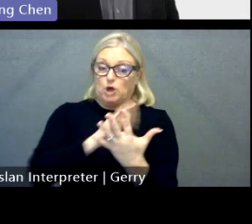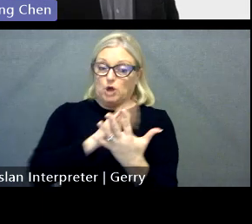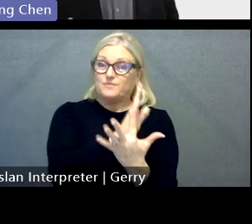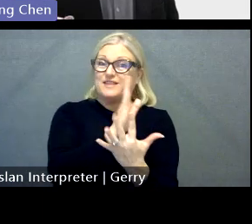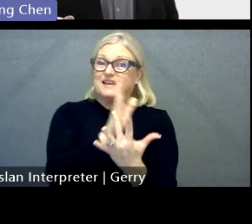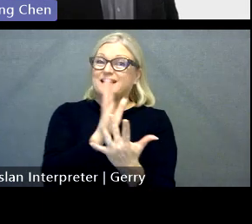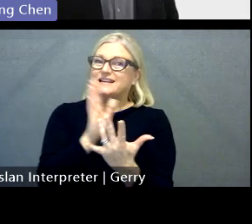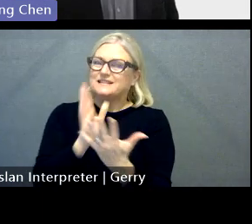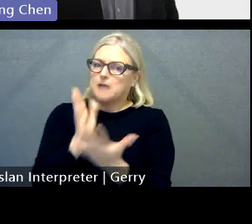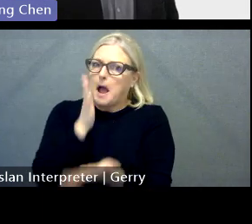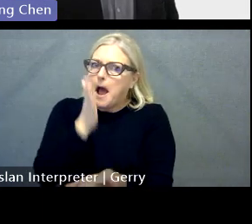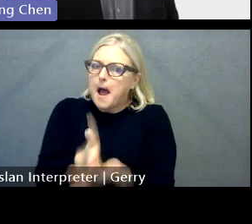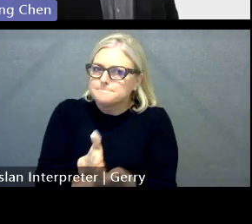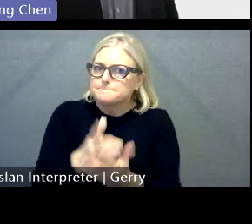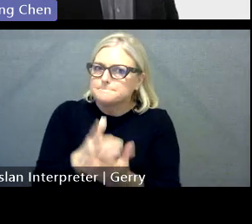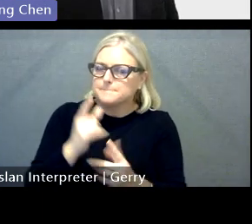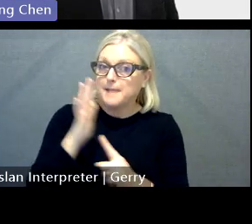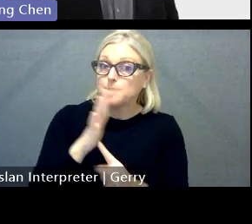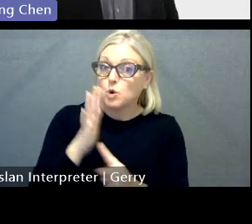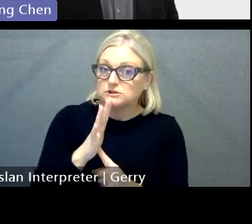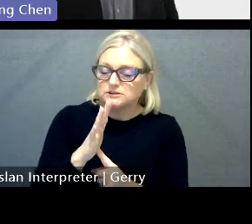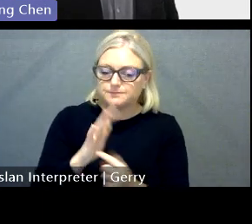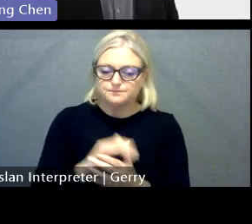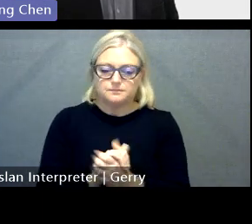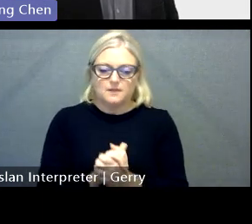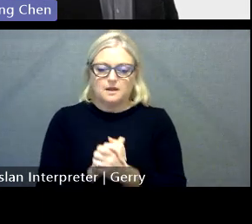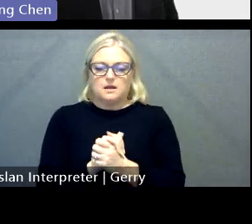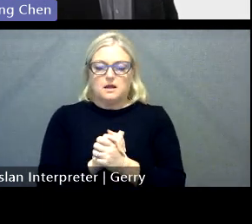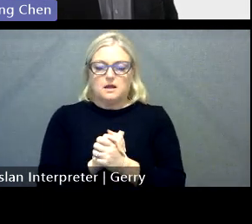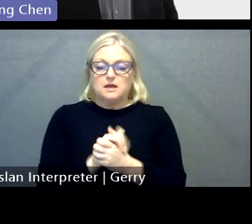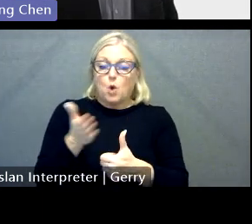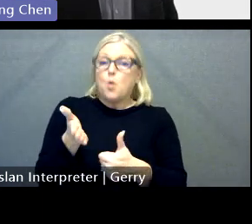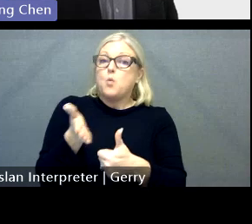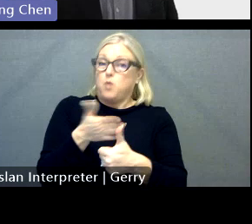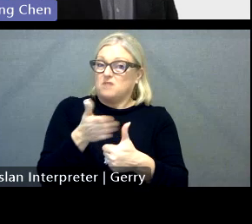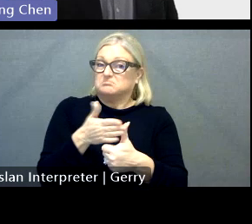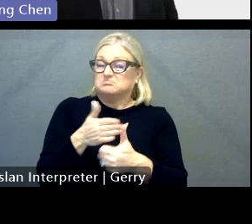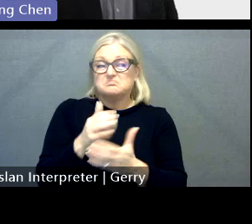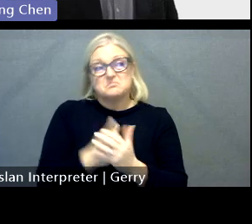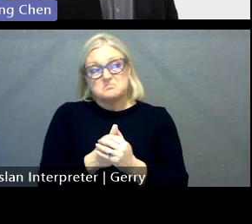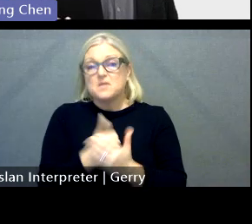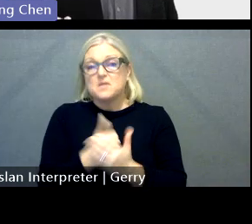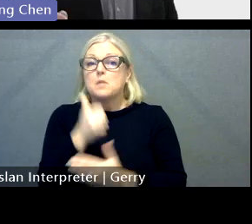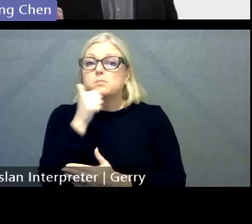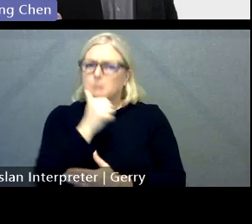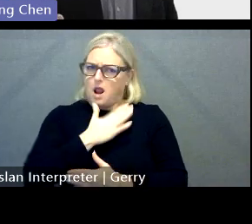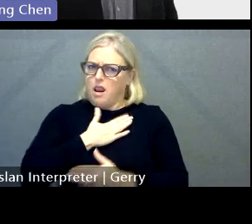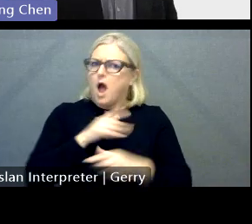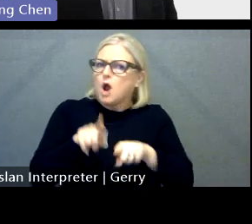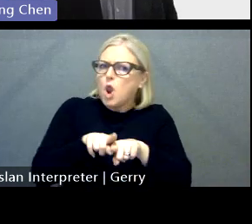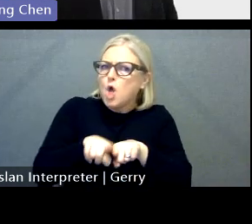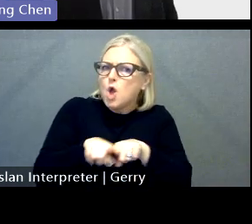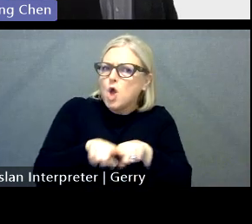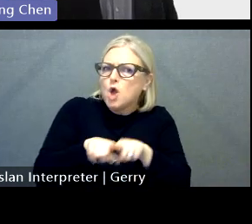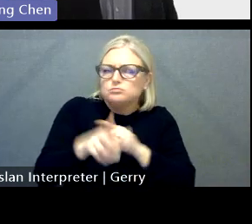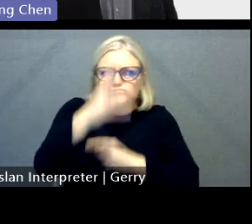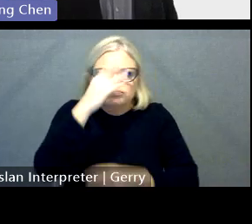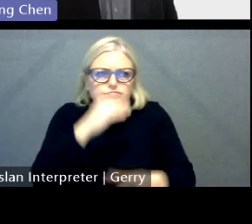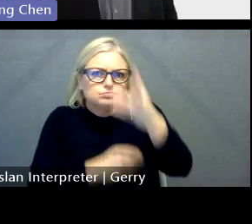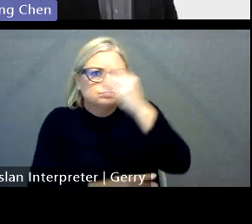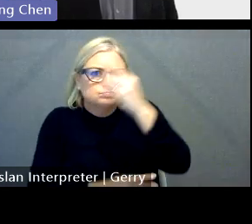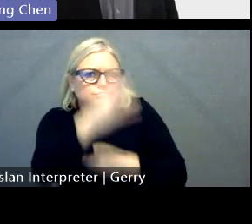looking at a learning domain, so learning new things as much as I want to. So respondent could provide information